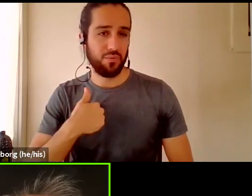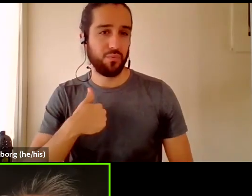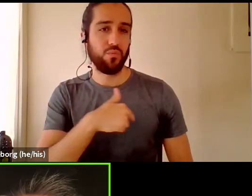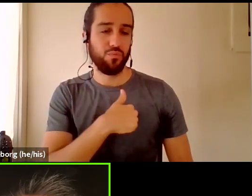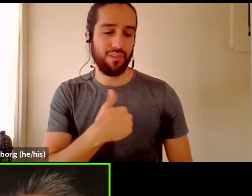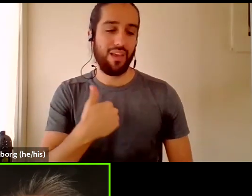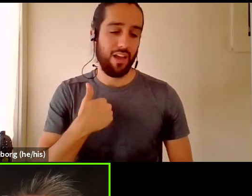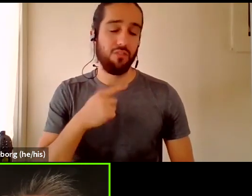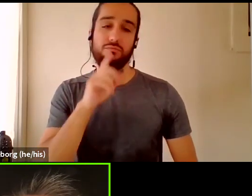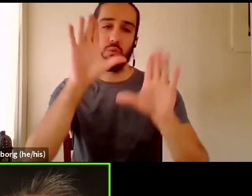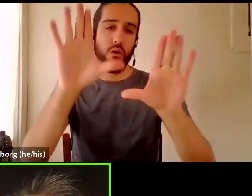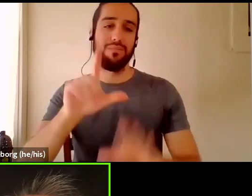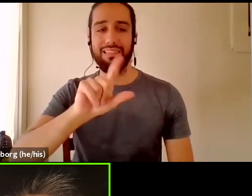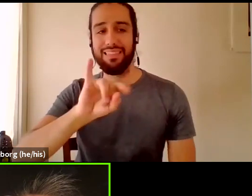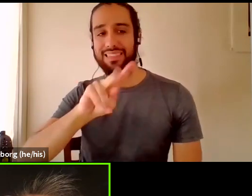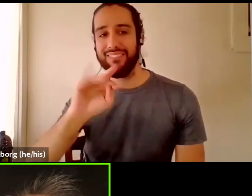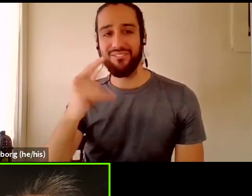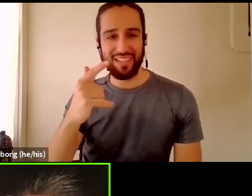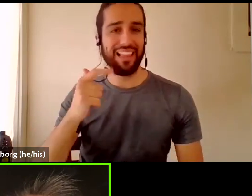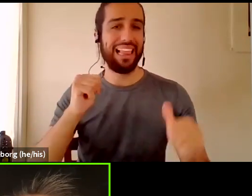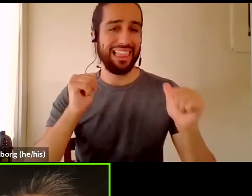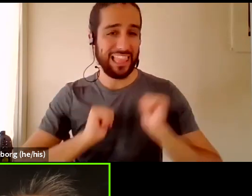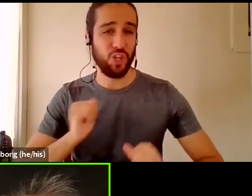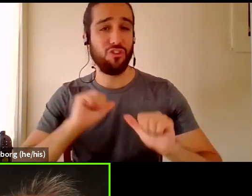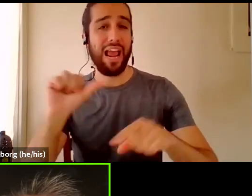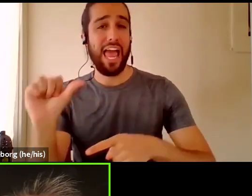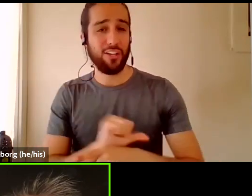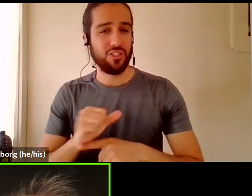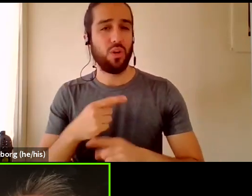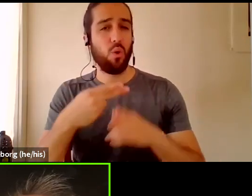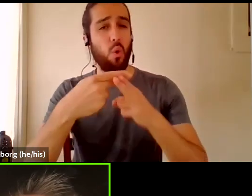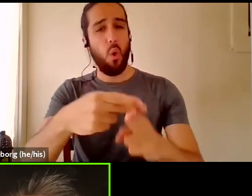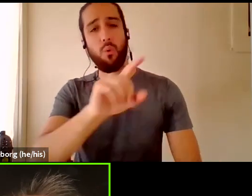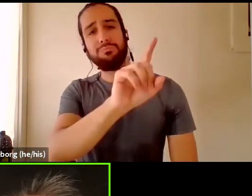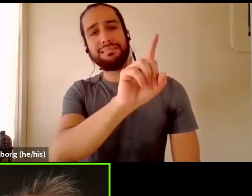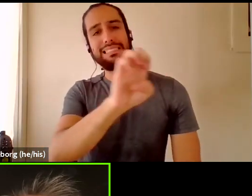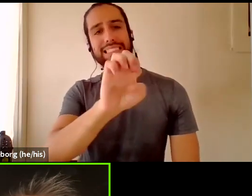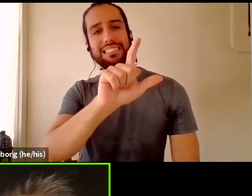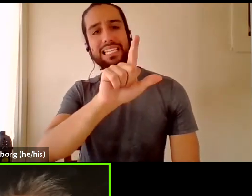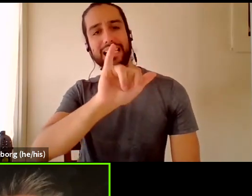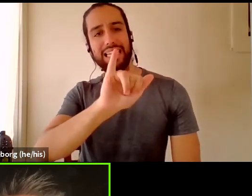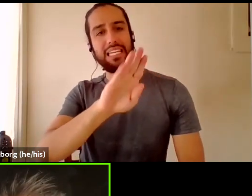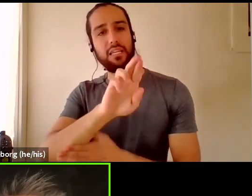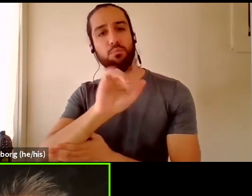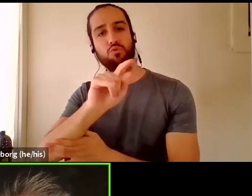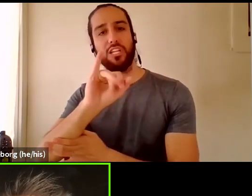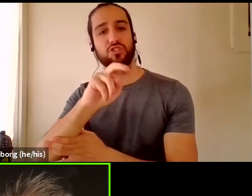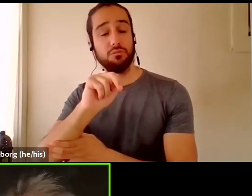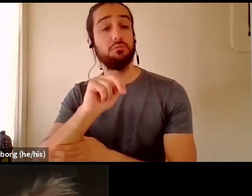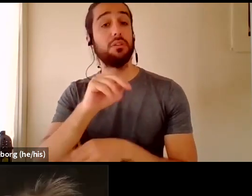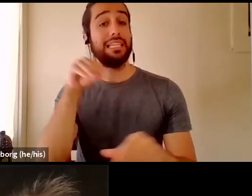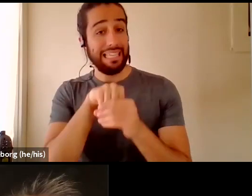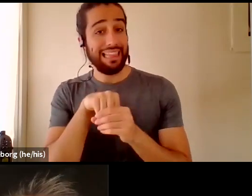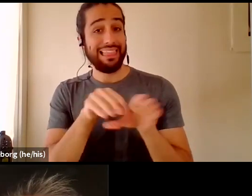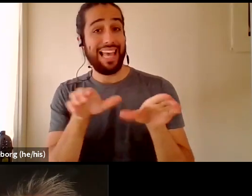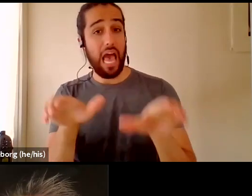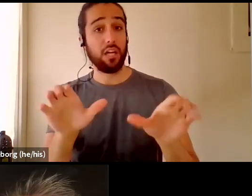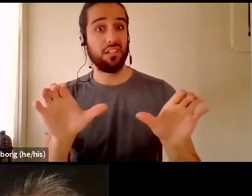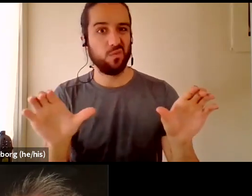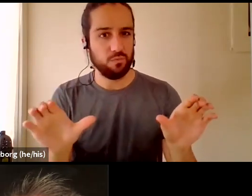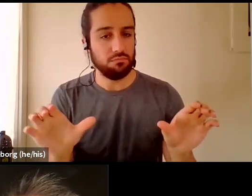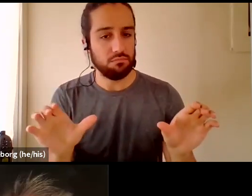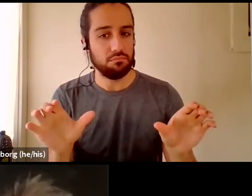theater exercise we used to do called deliberation. And the act of doing nothing, you're always doing something. Mm-hmm. What a great